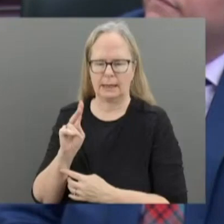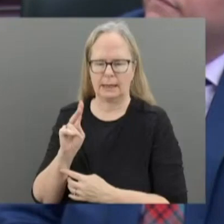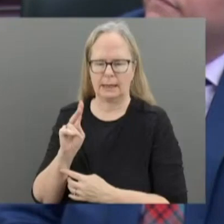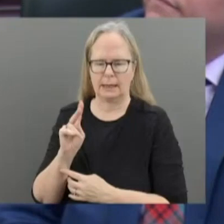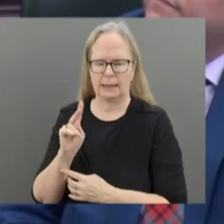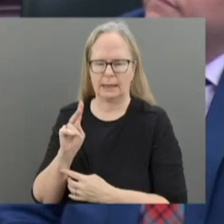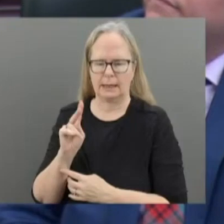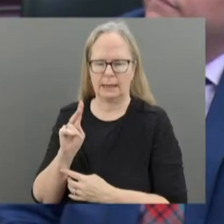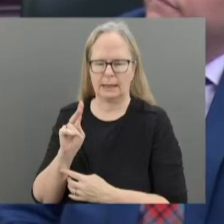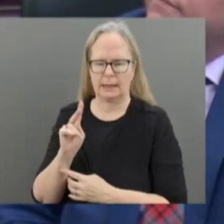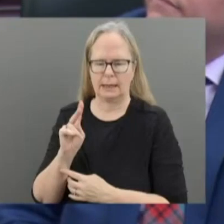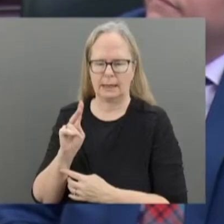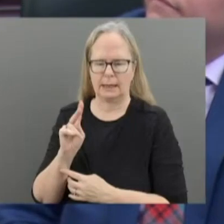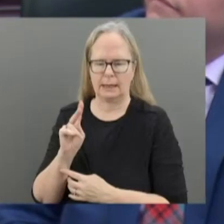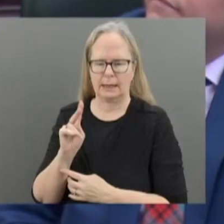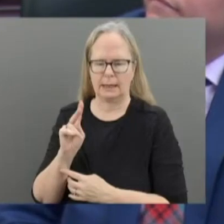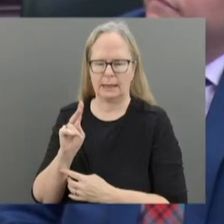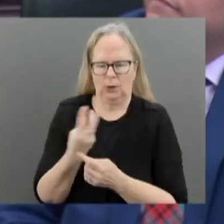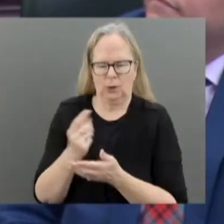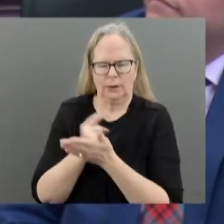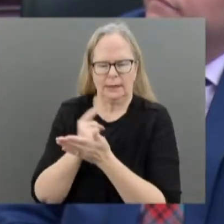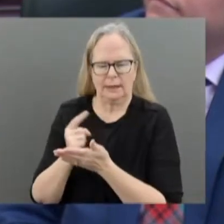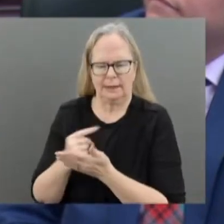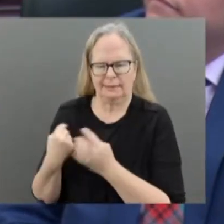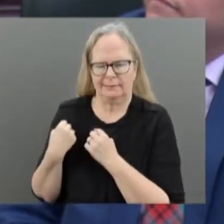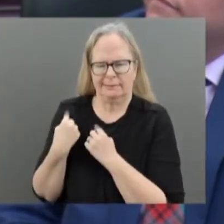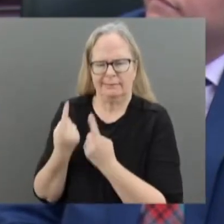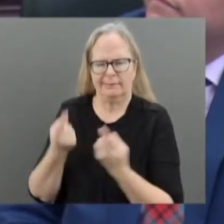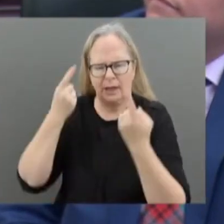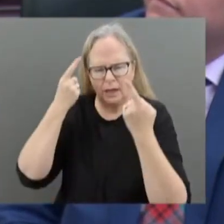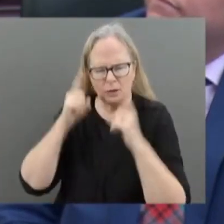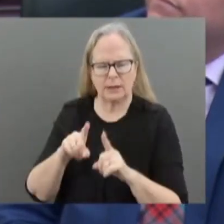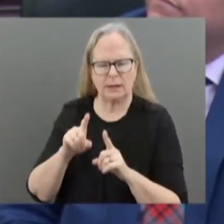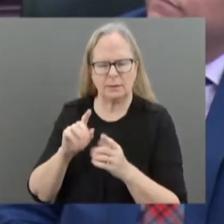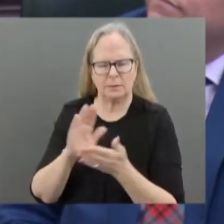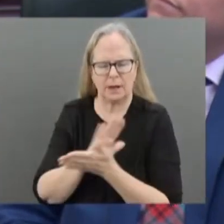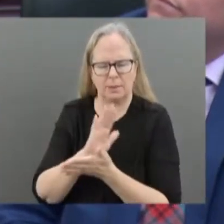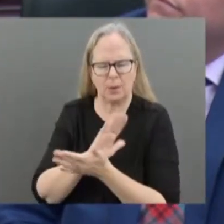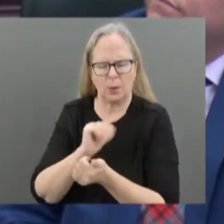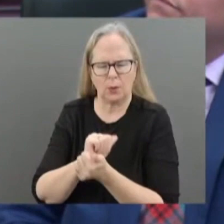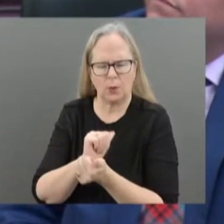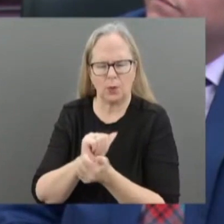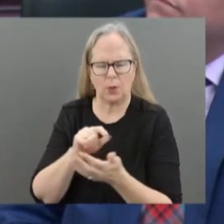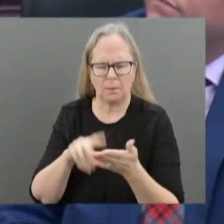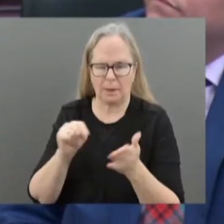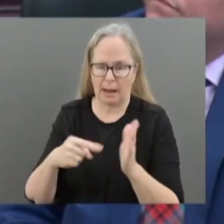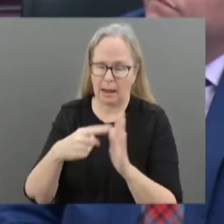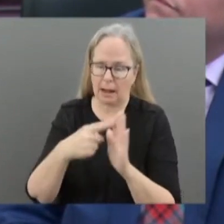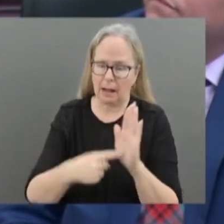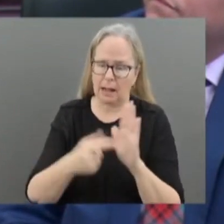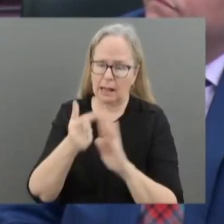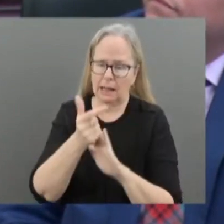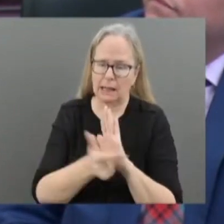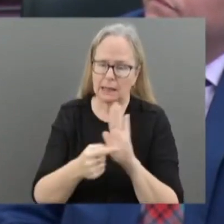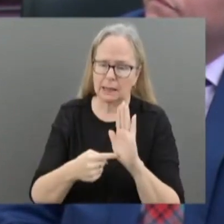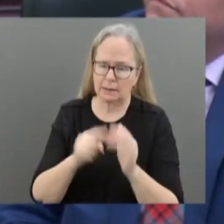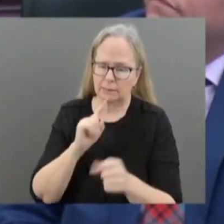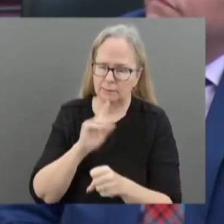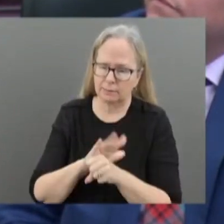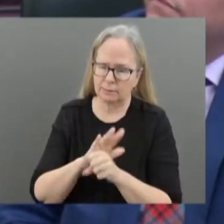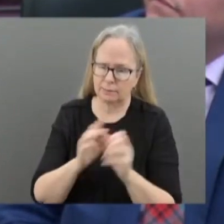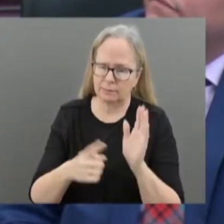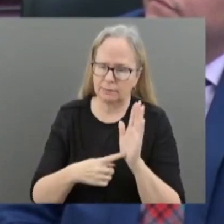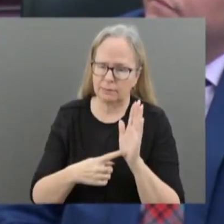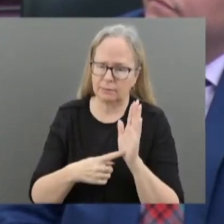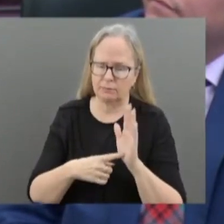paper expressing intent, but because they're not legally binding, they don't require anyone to act. The drought response plan says that in